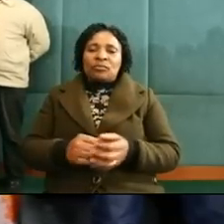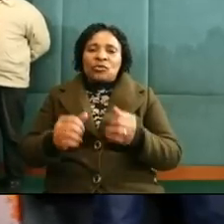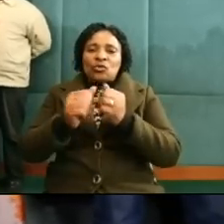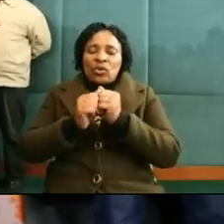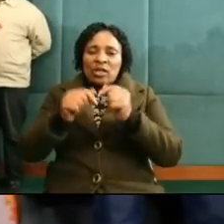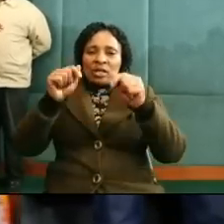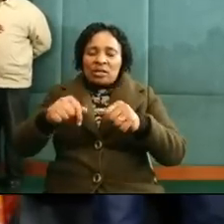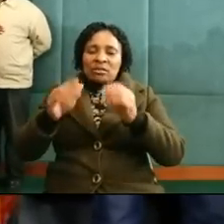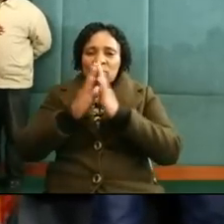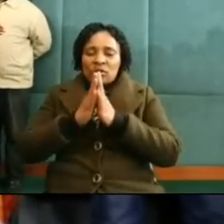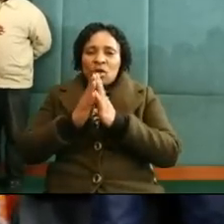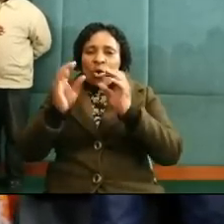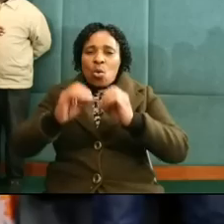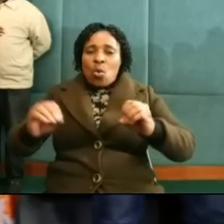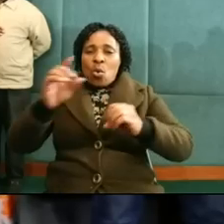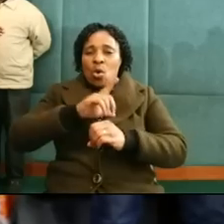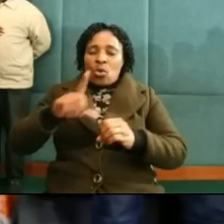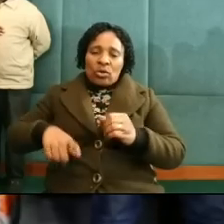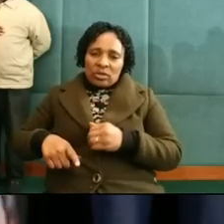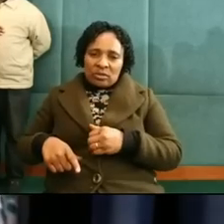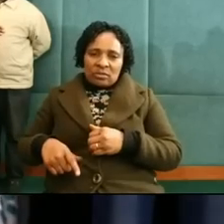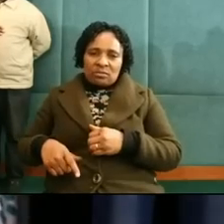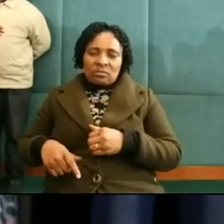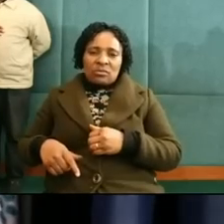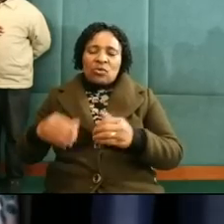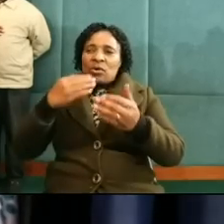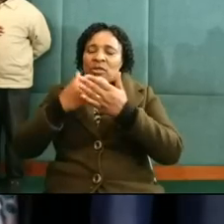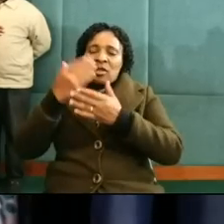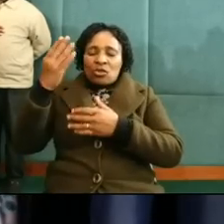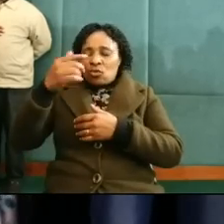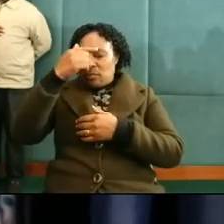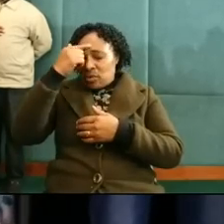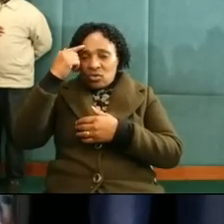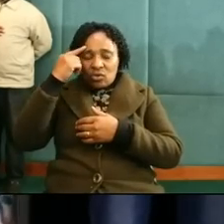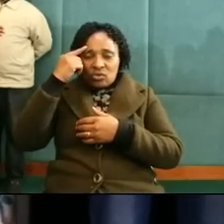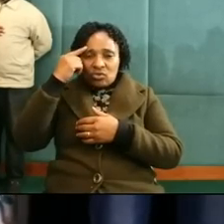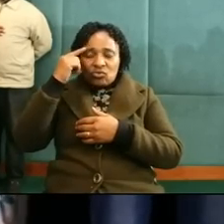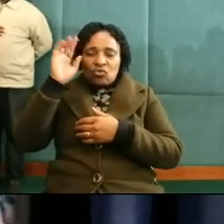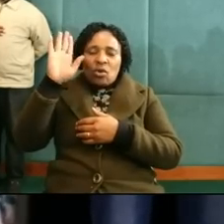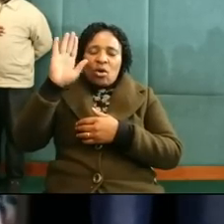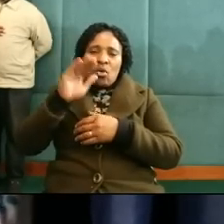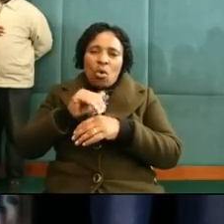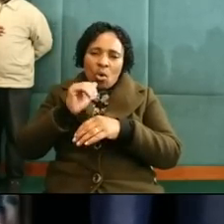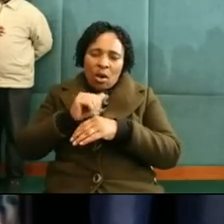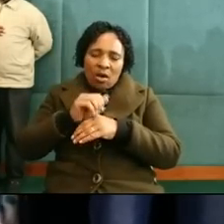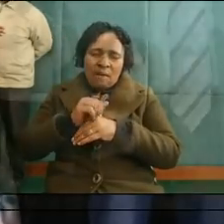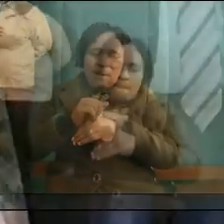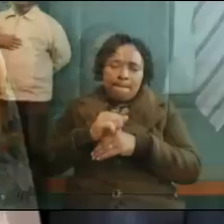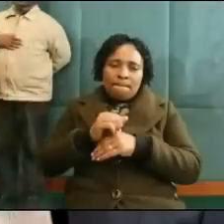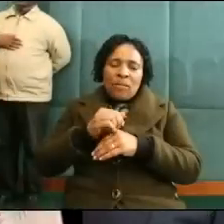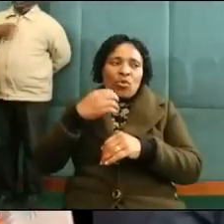Together with this prayer, O Lord, we thank you because you are called. You